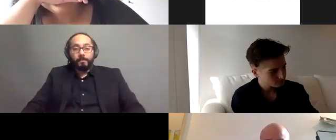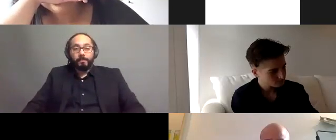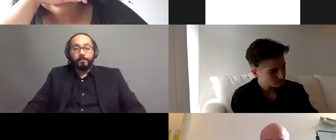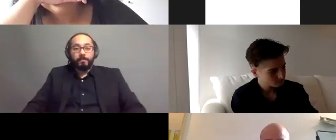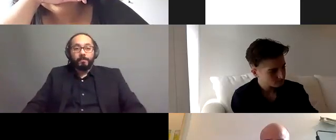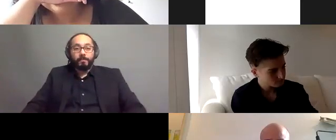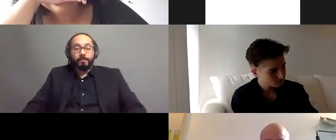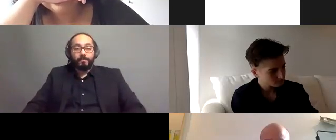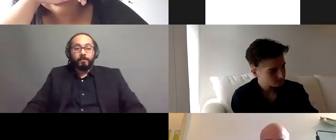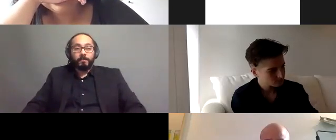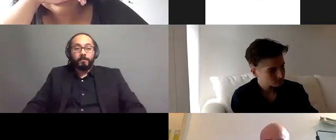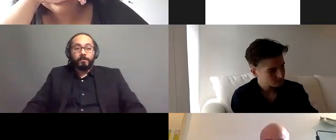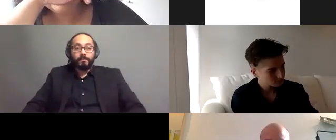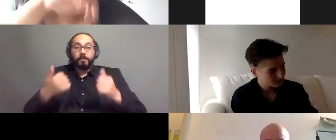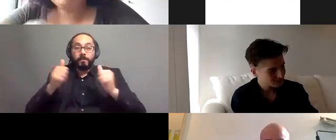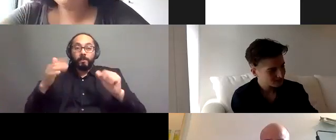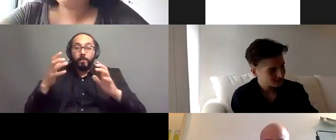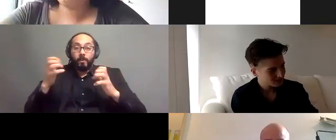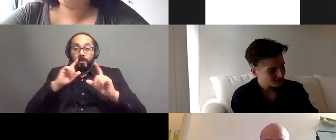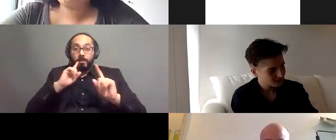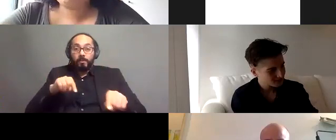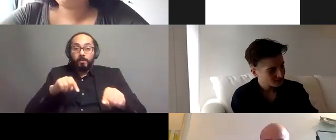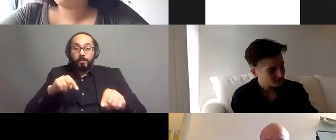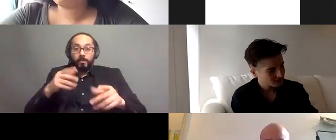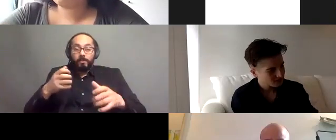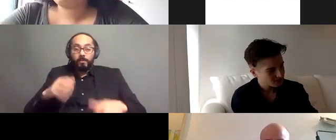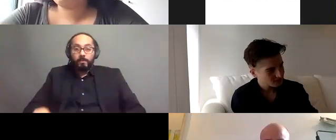Would anyone like to respond?